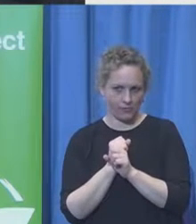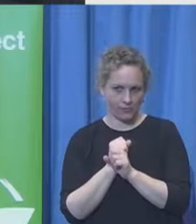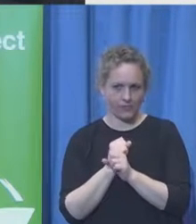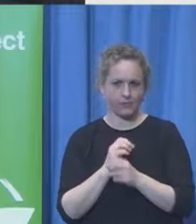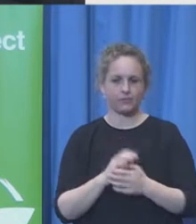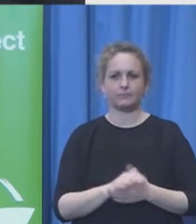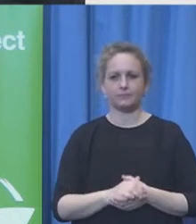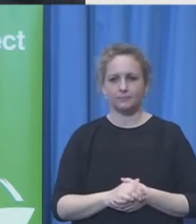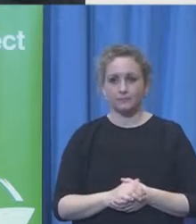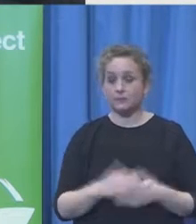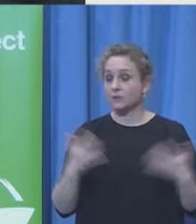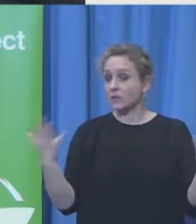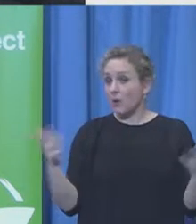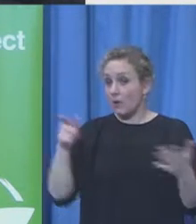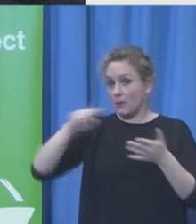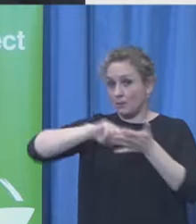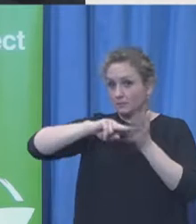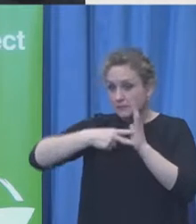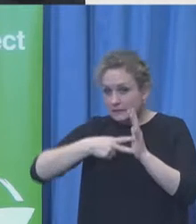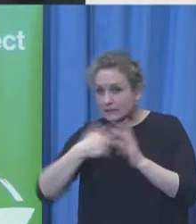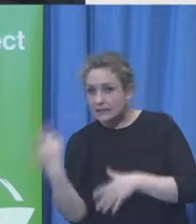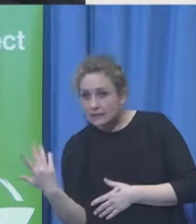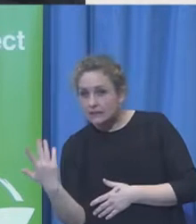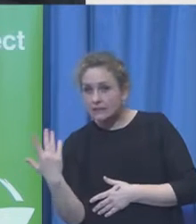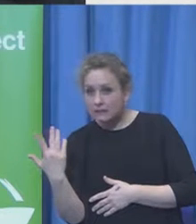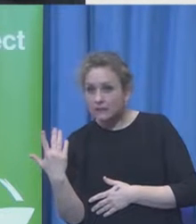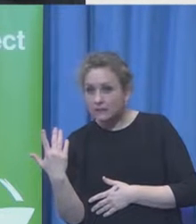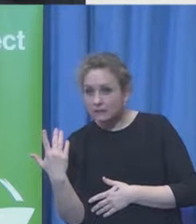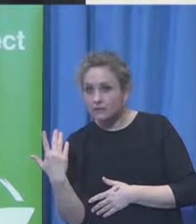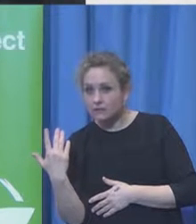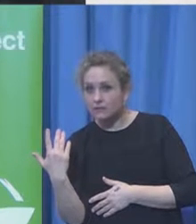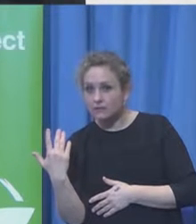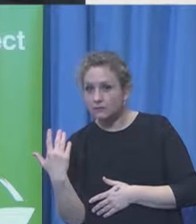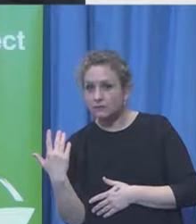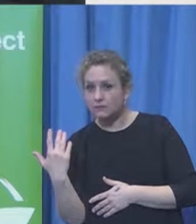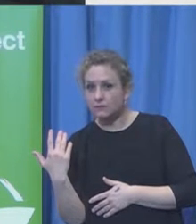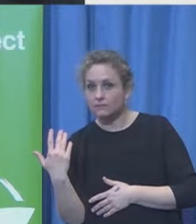difficult and very deep recession, which kicked off in